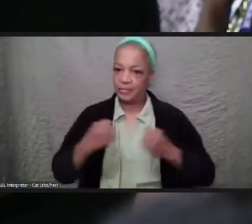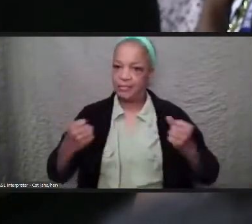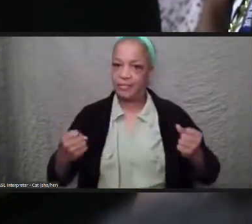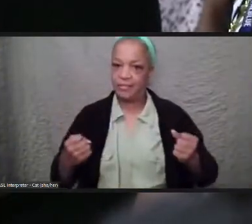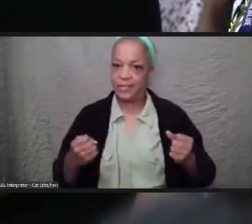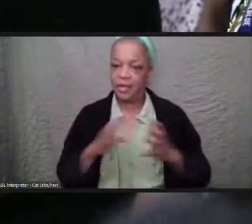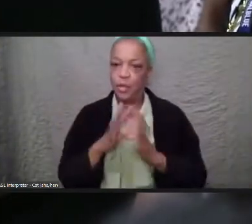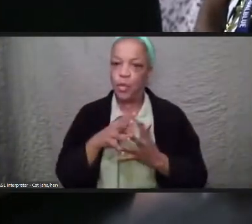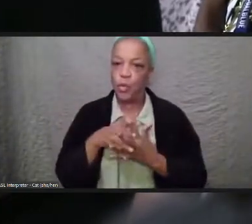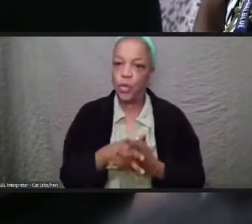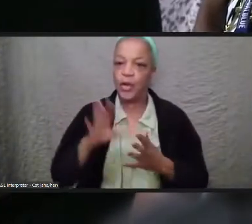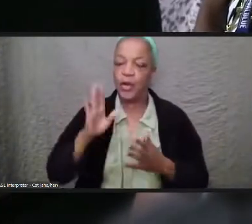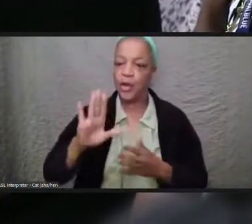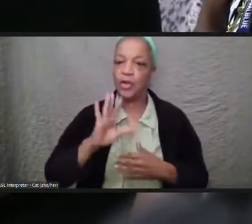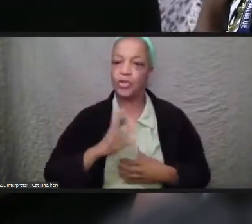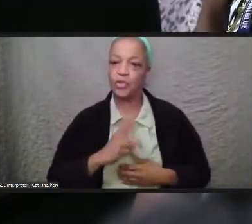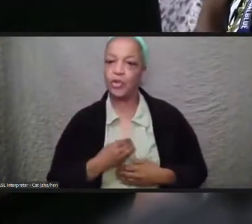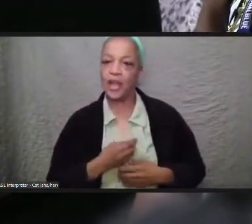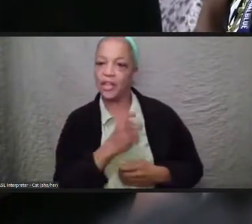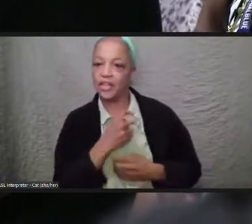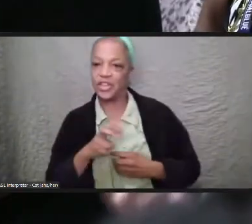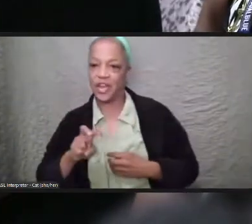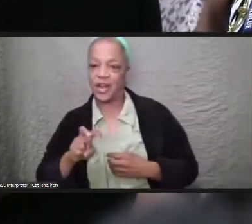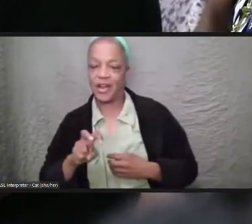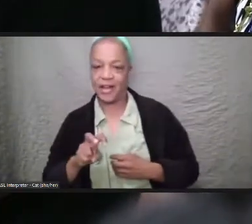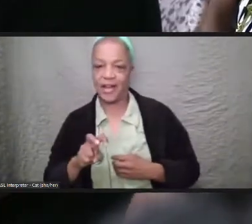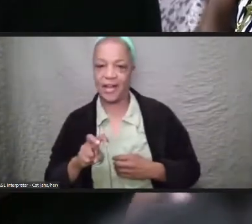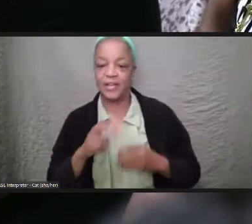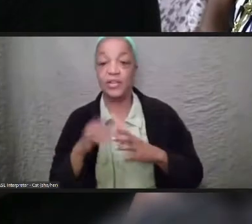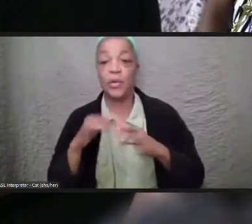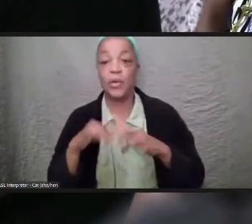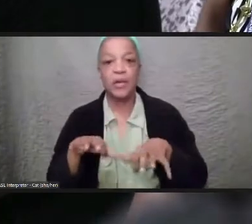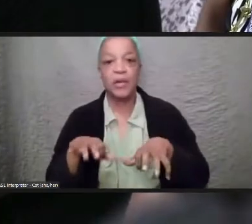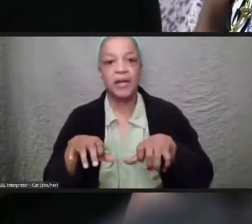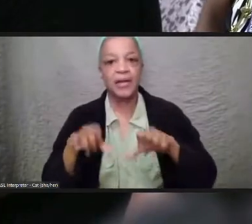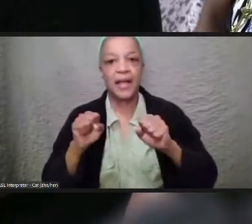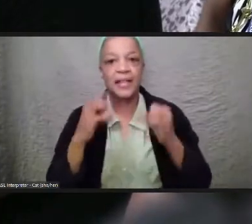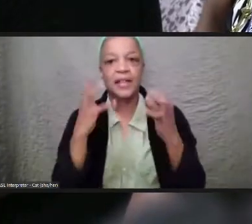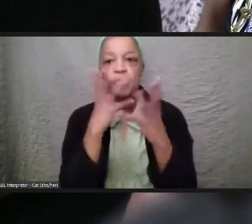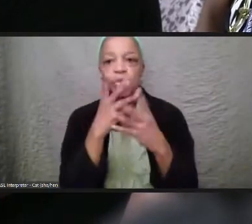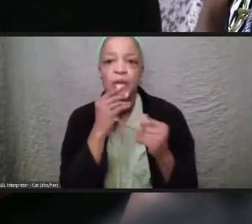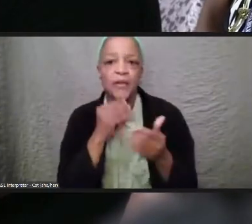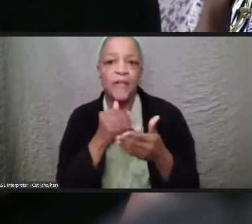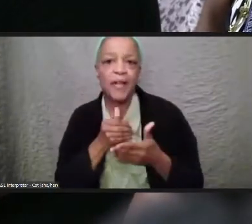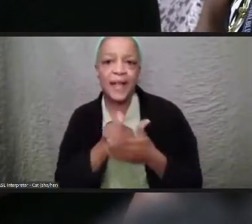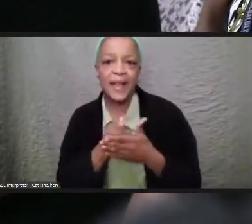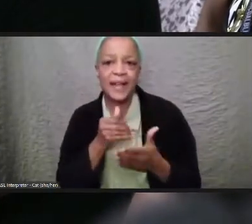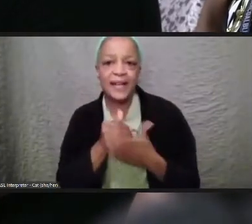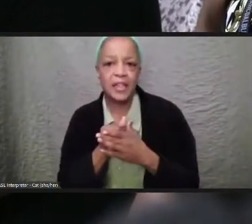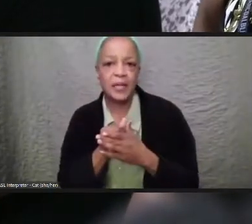own transition as well. And so we're kind of taking on this beautiful, like intimate ride